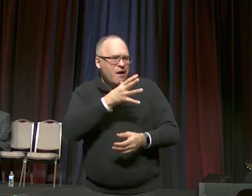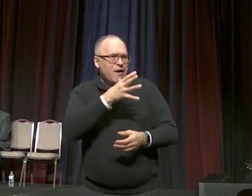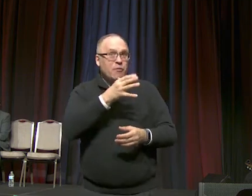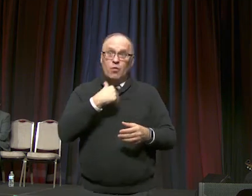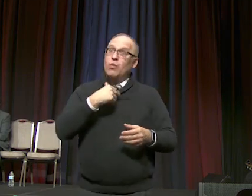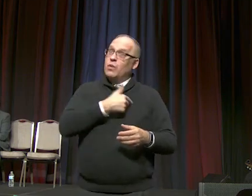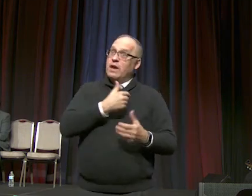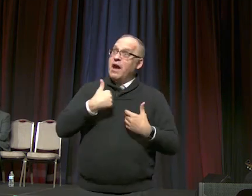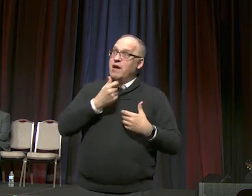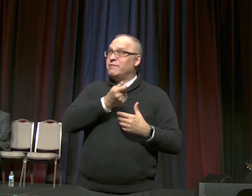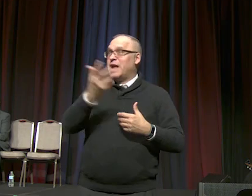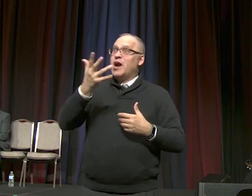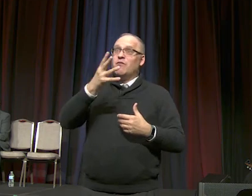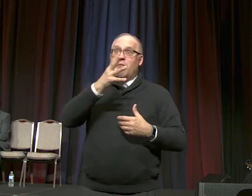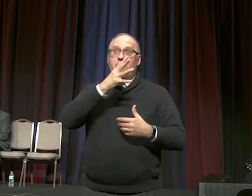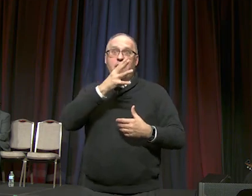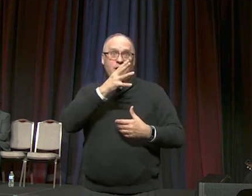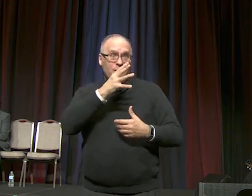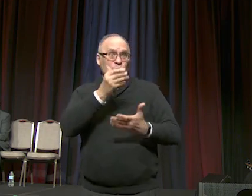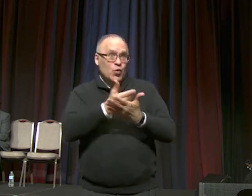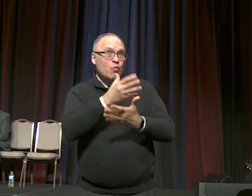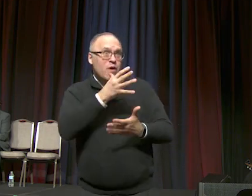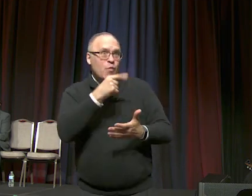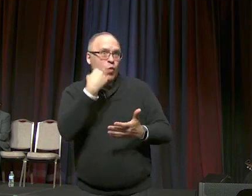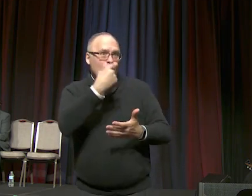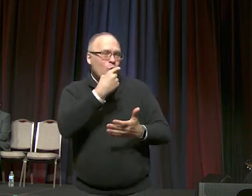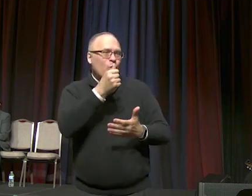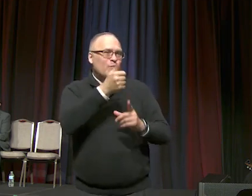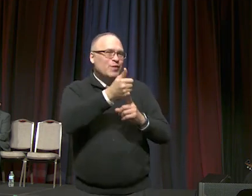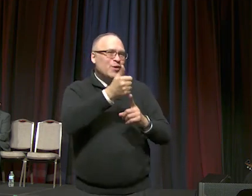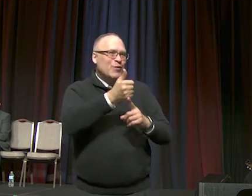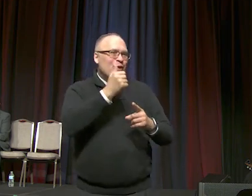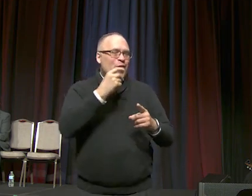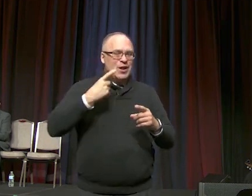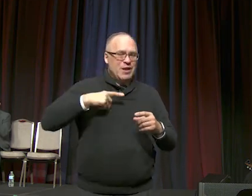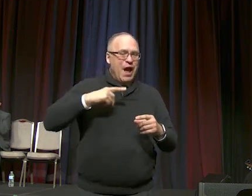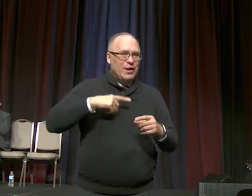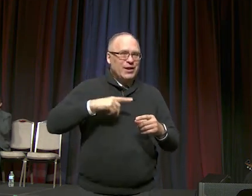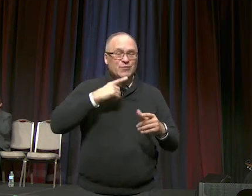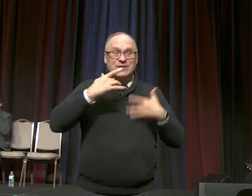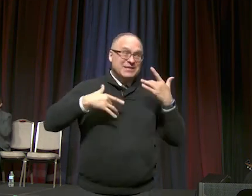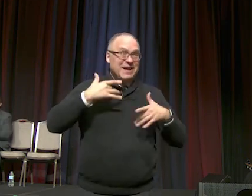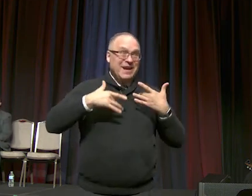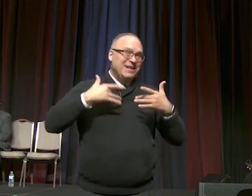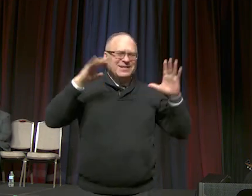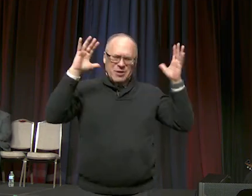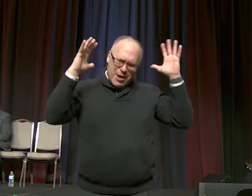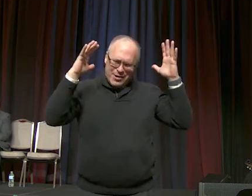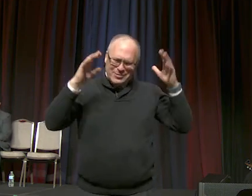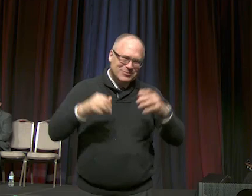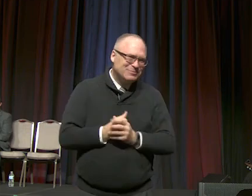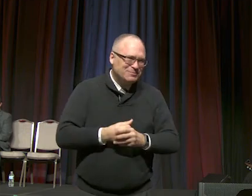several new moms who are delegates, which is exciting. Yay. Hey.